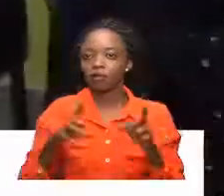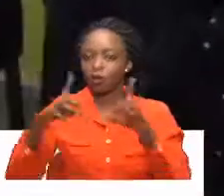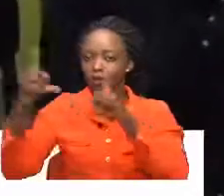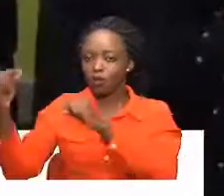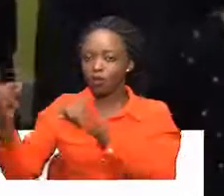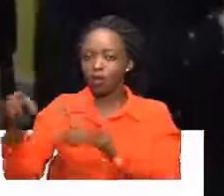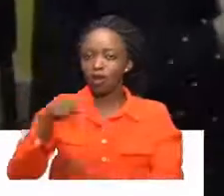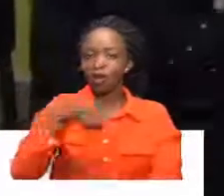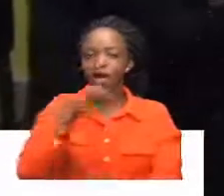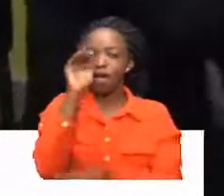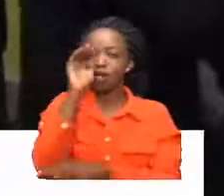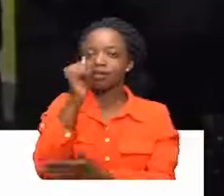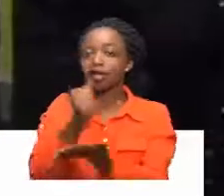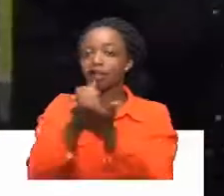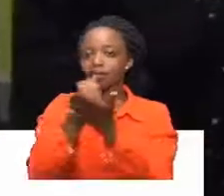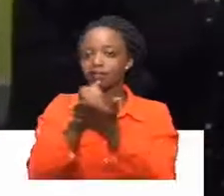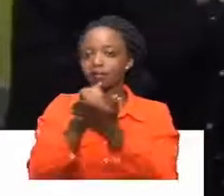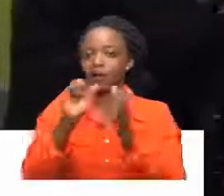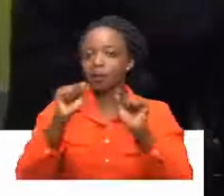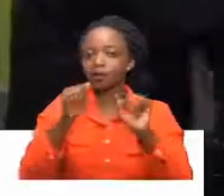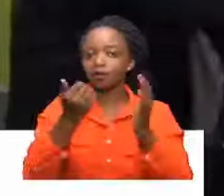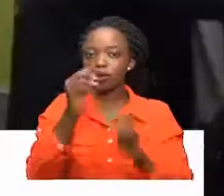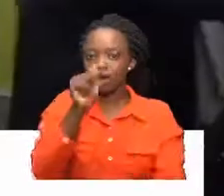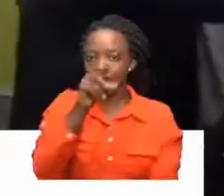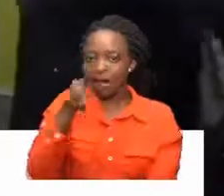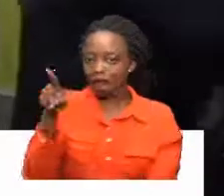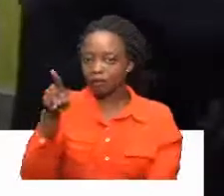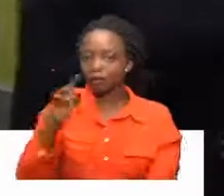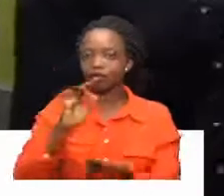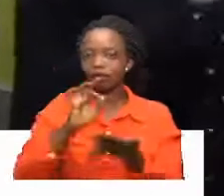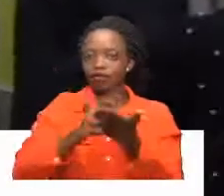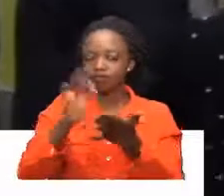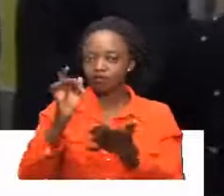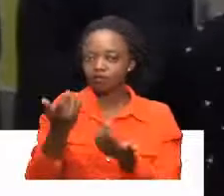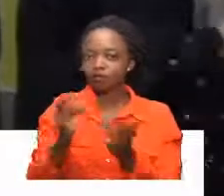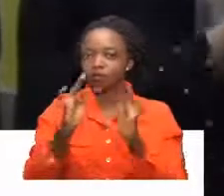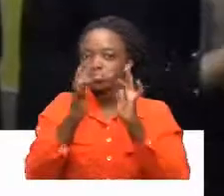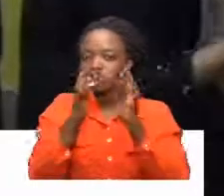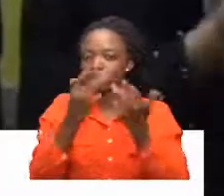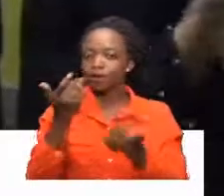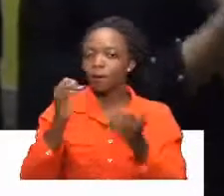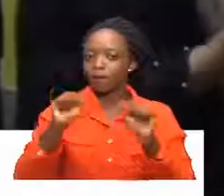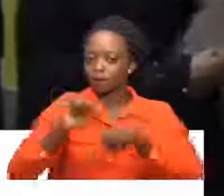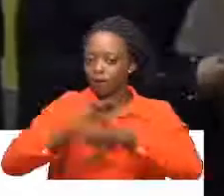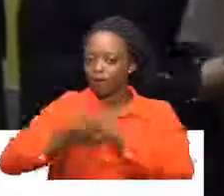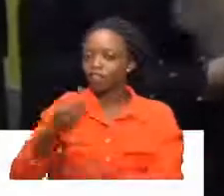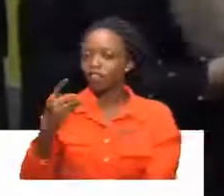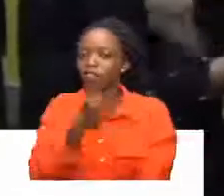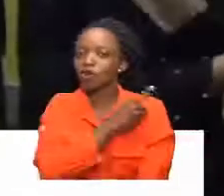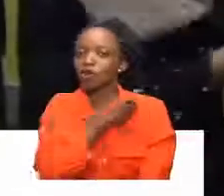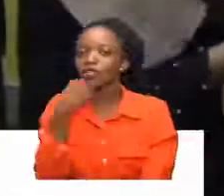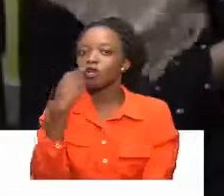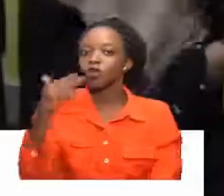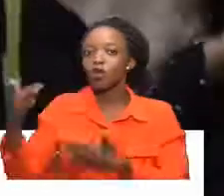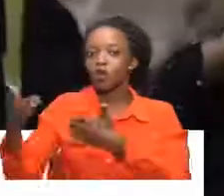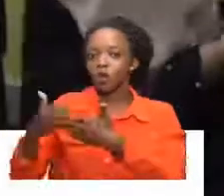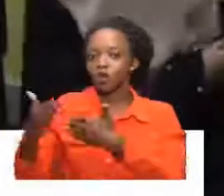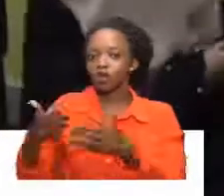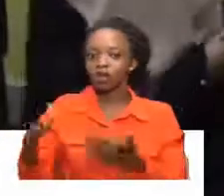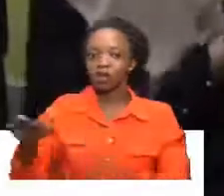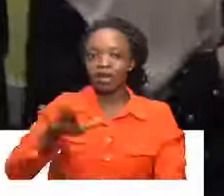ask for help, so you can just download this app and you can like find out which doctor is nearby you or where our doctor is